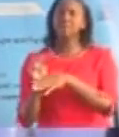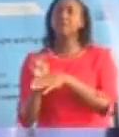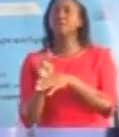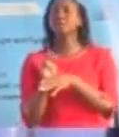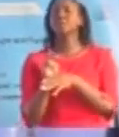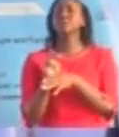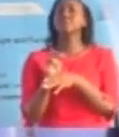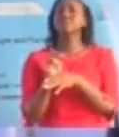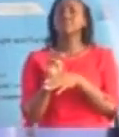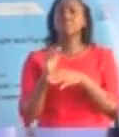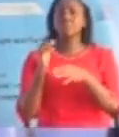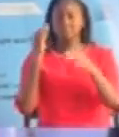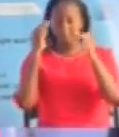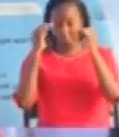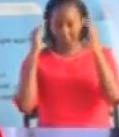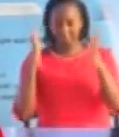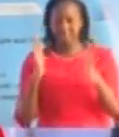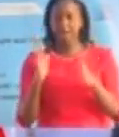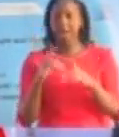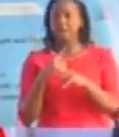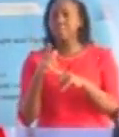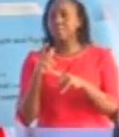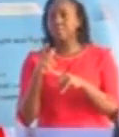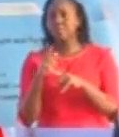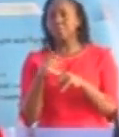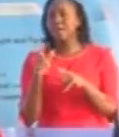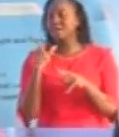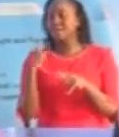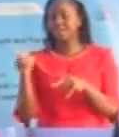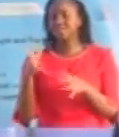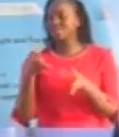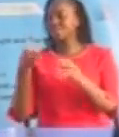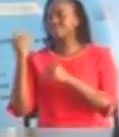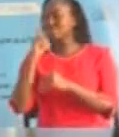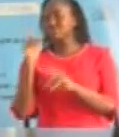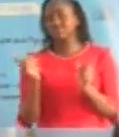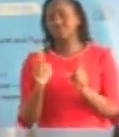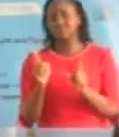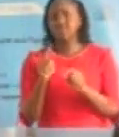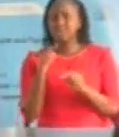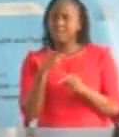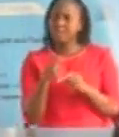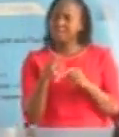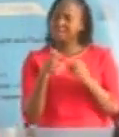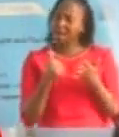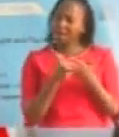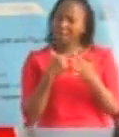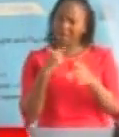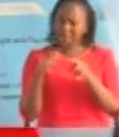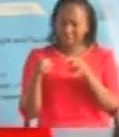contract. This has helped us to progressively manage our costs.